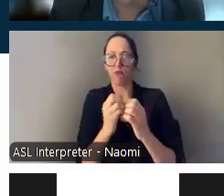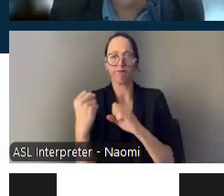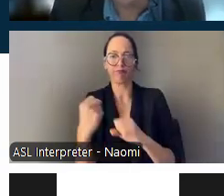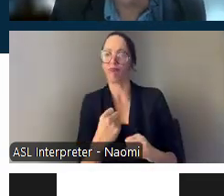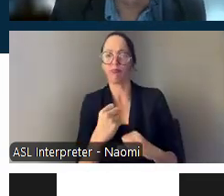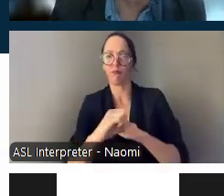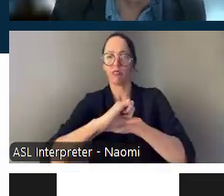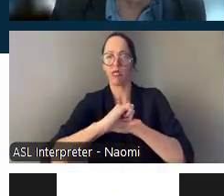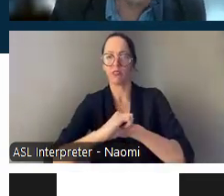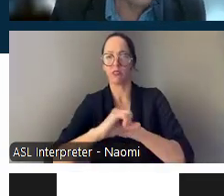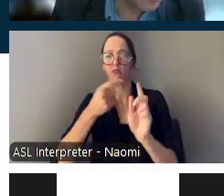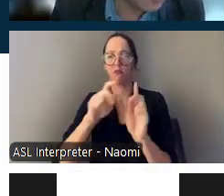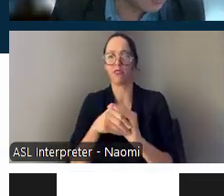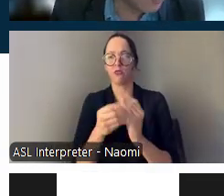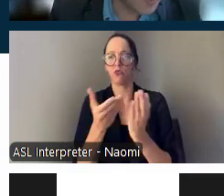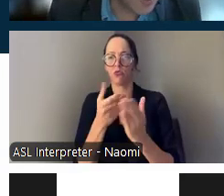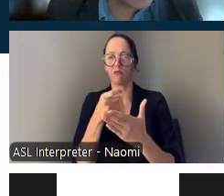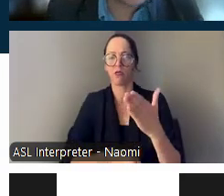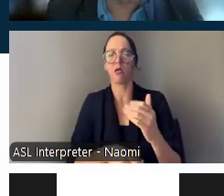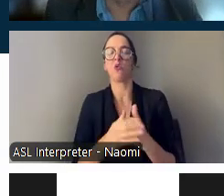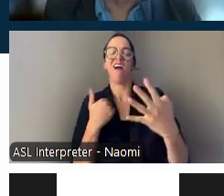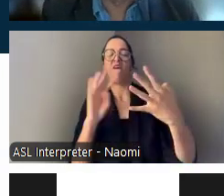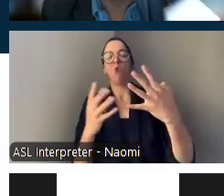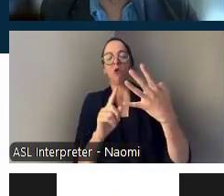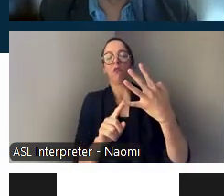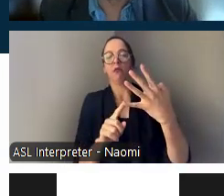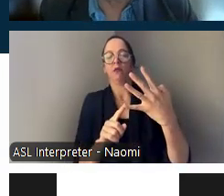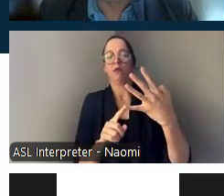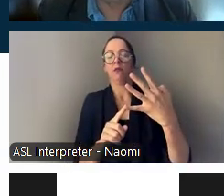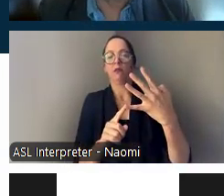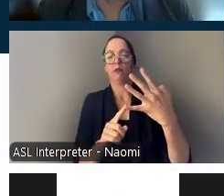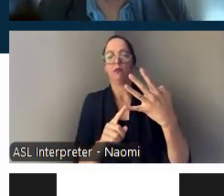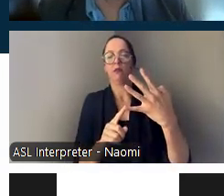This was not brought up before the subcommittee, so I'm adding it,